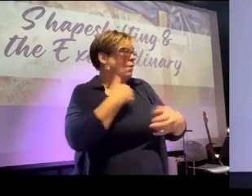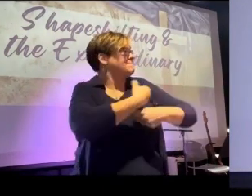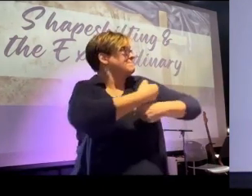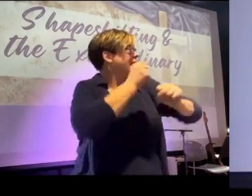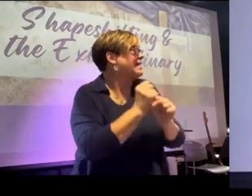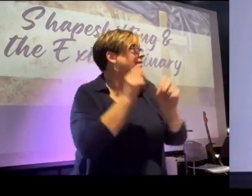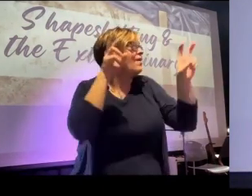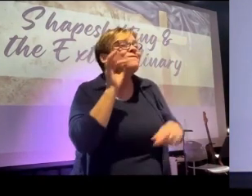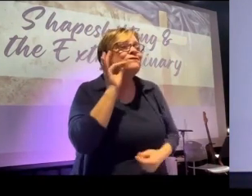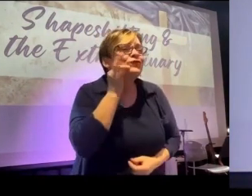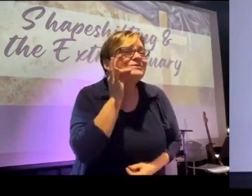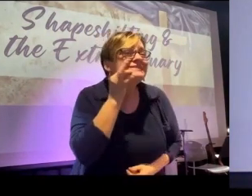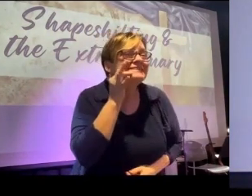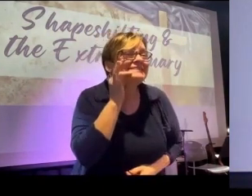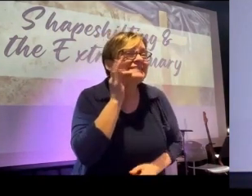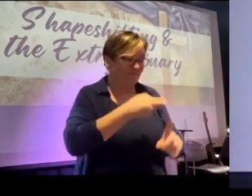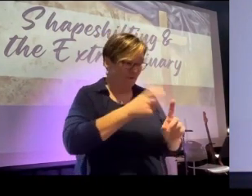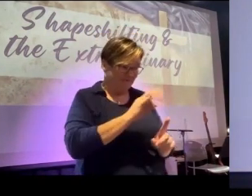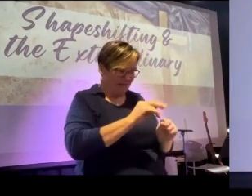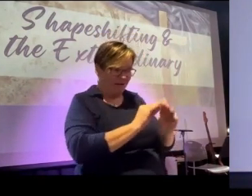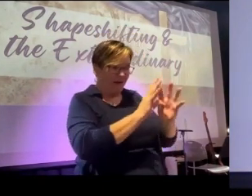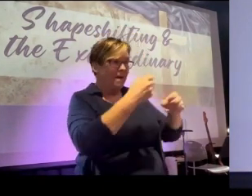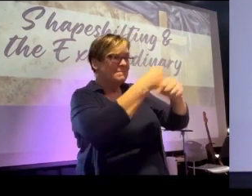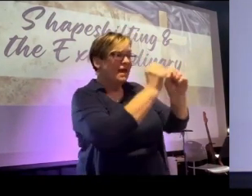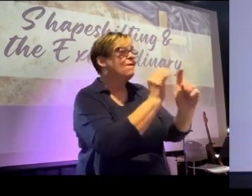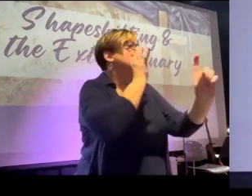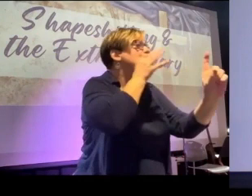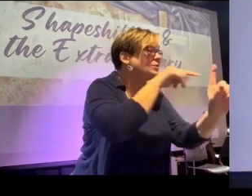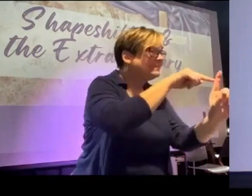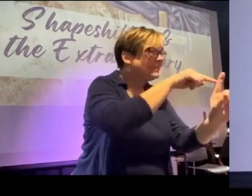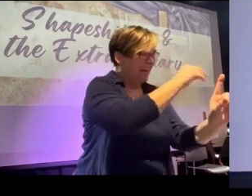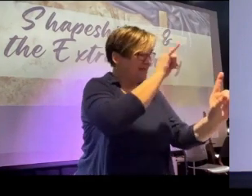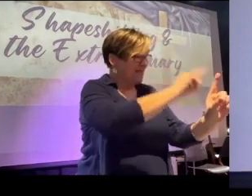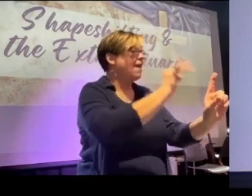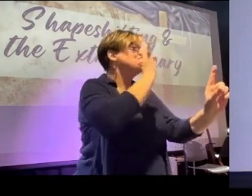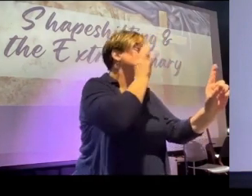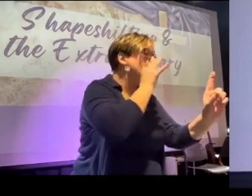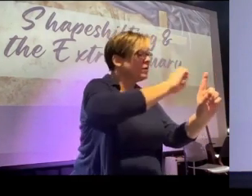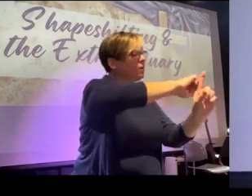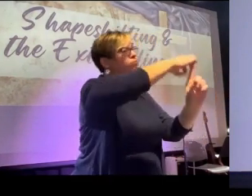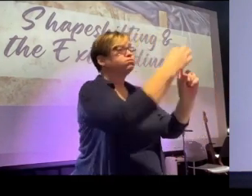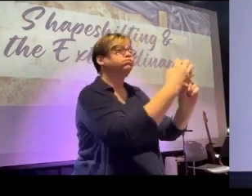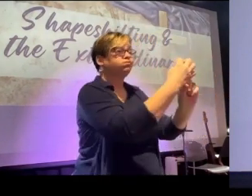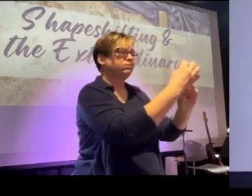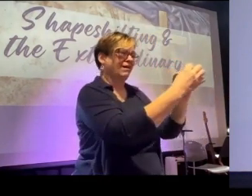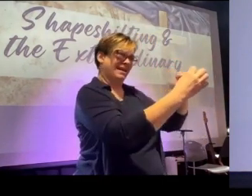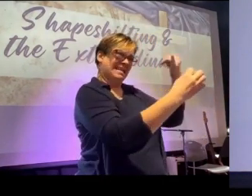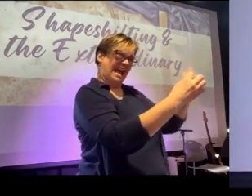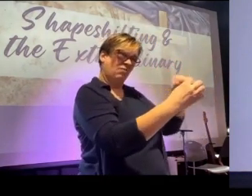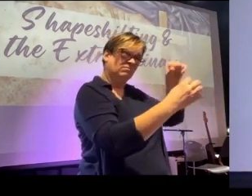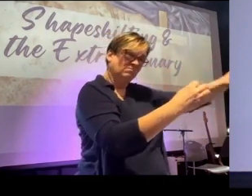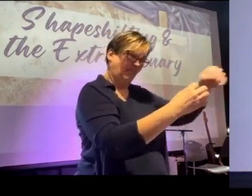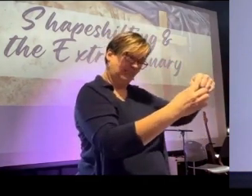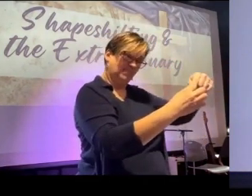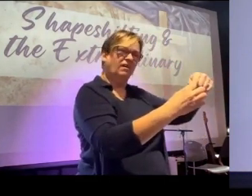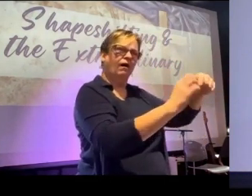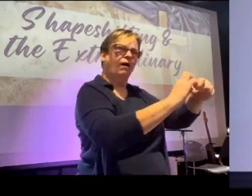Fruit that will shift its shape into wine, divine